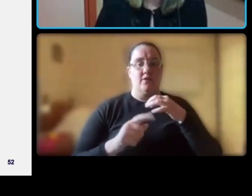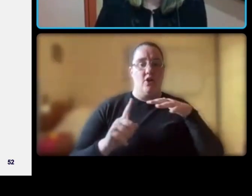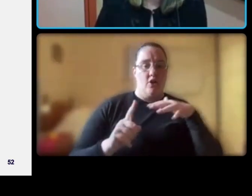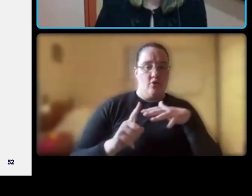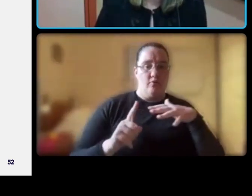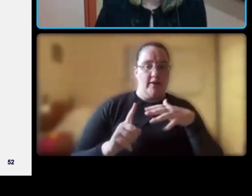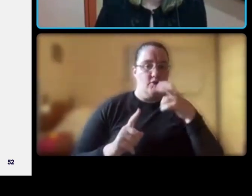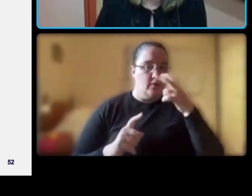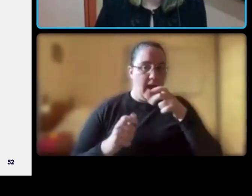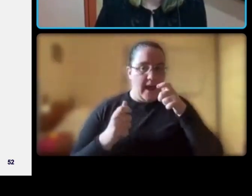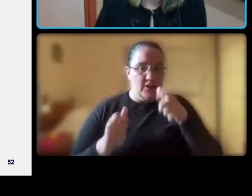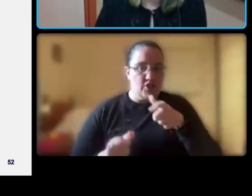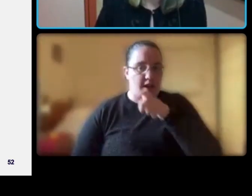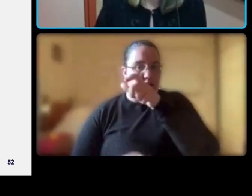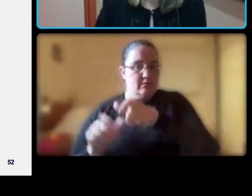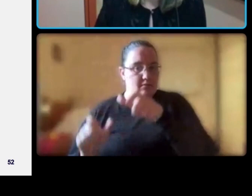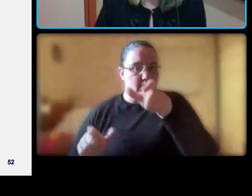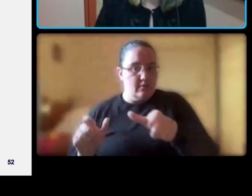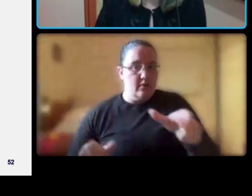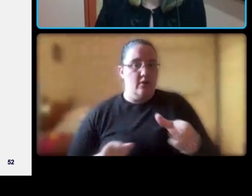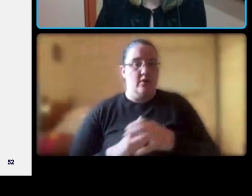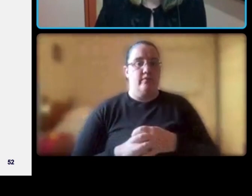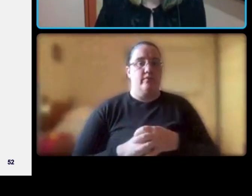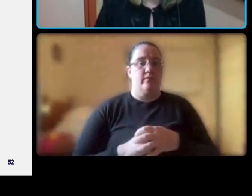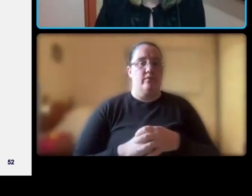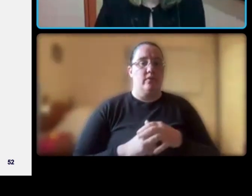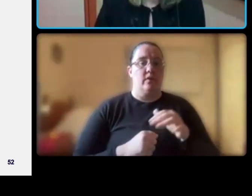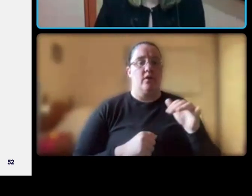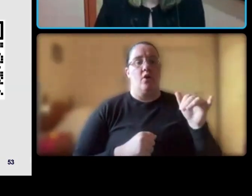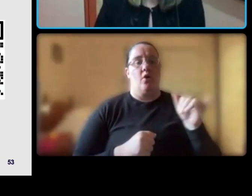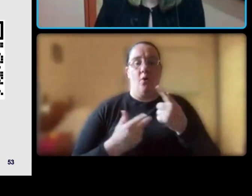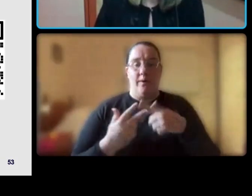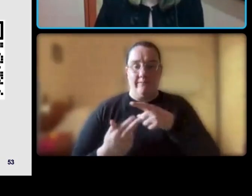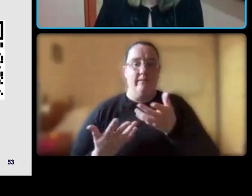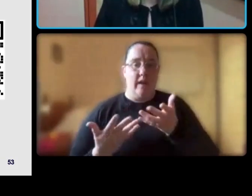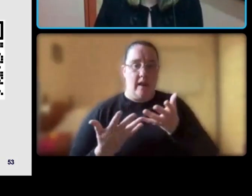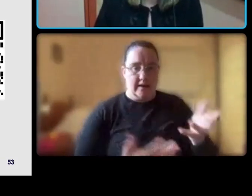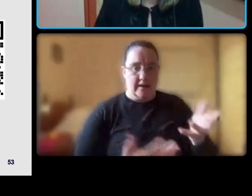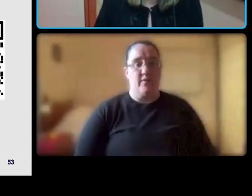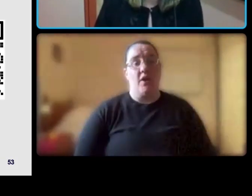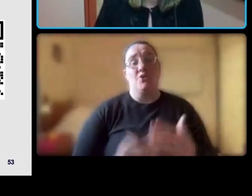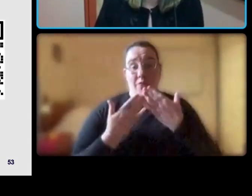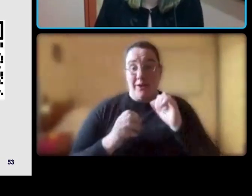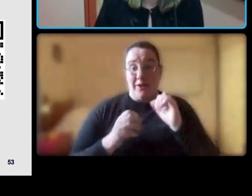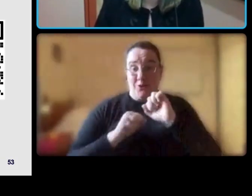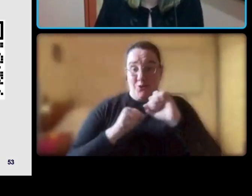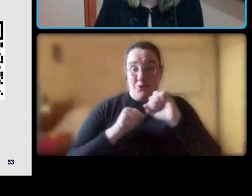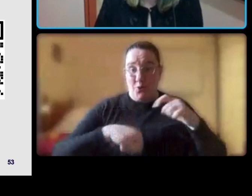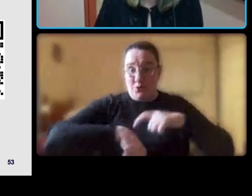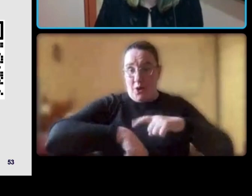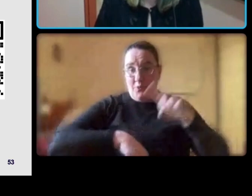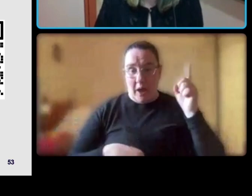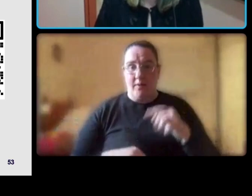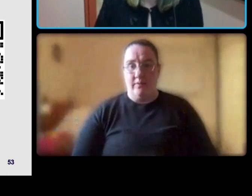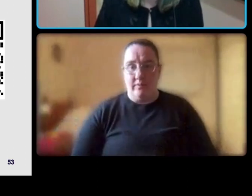or with the express or implied consent of the disclosure. So thank you very much for your time today. I'm happy to respond to